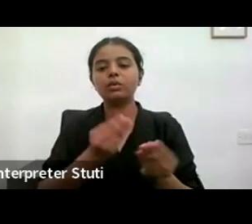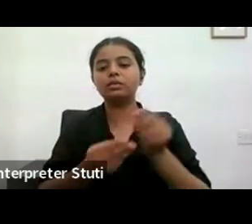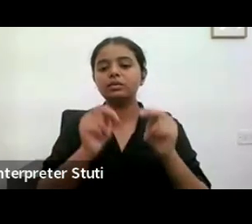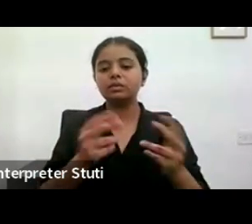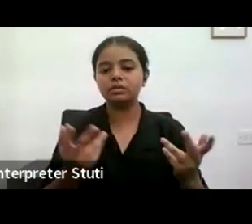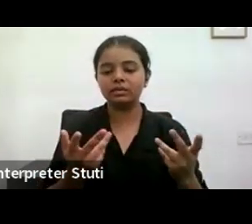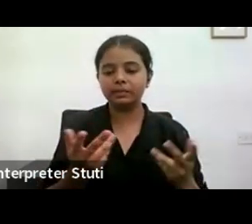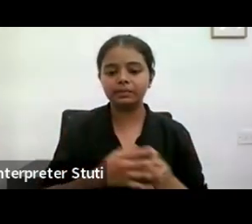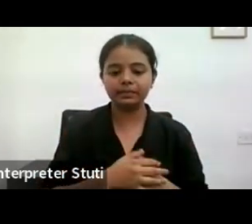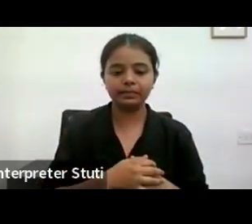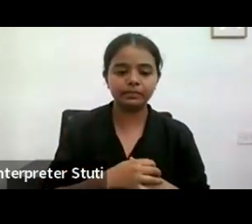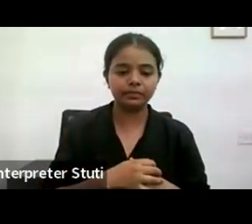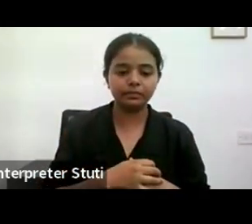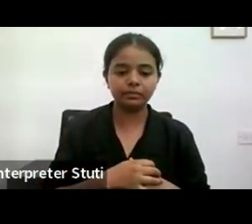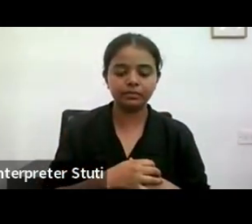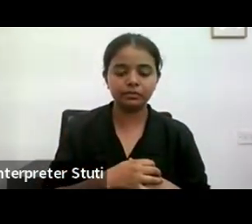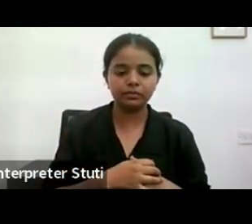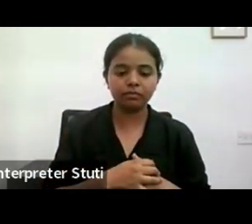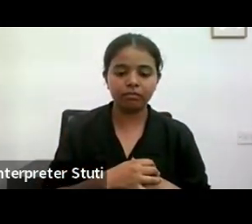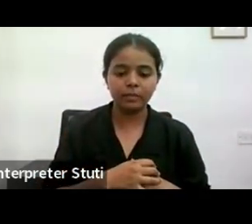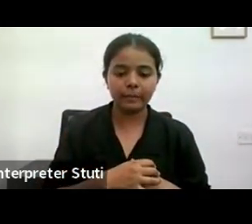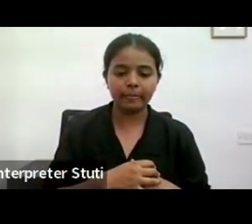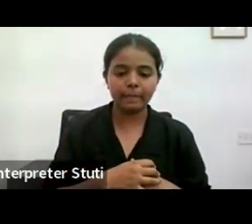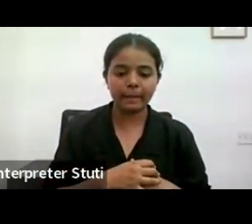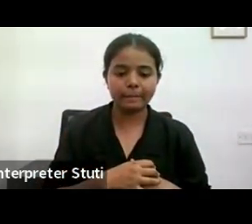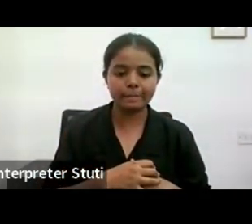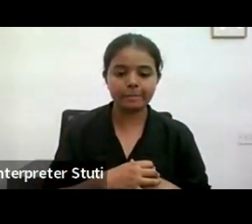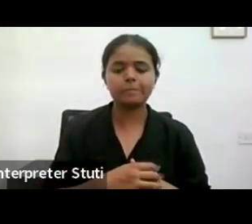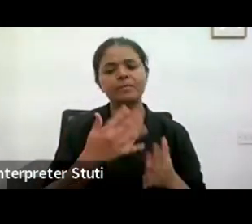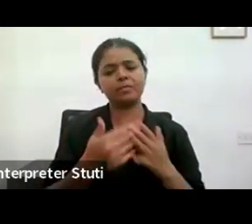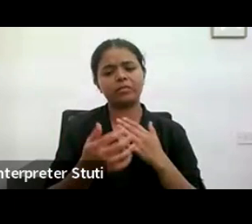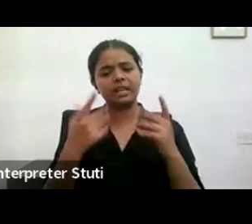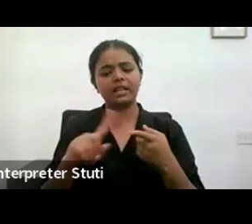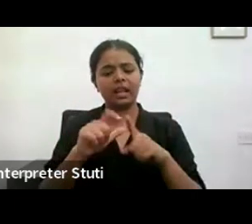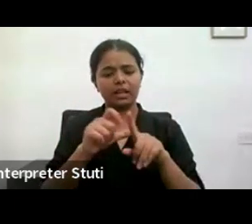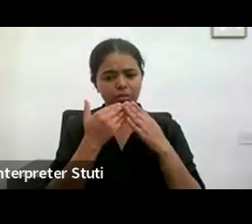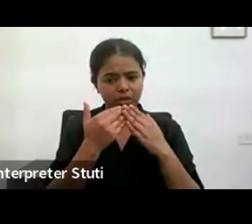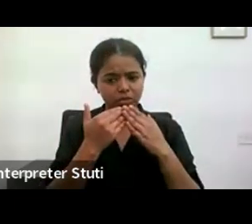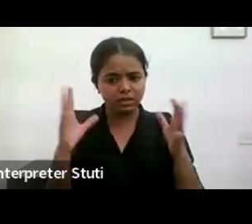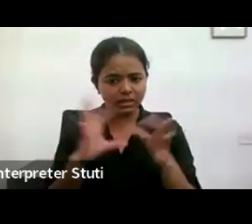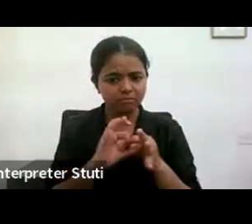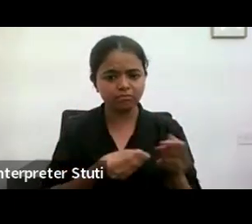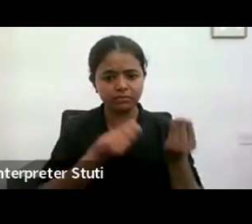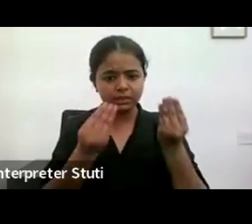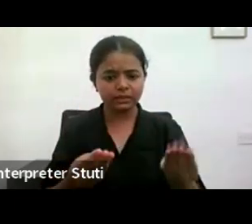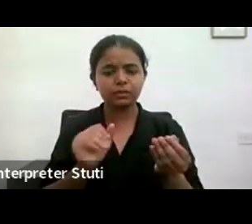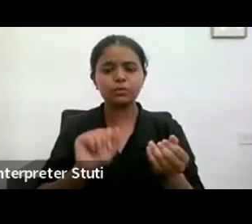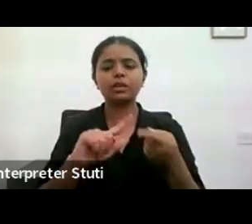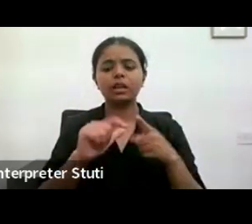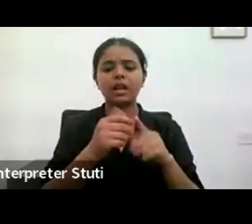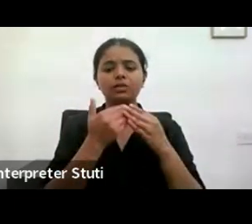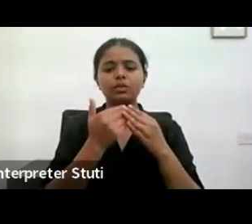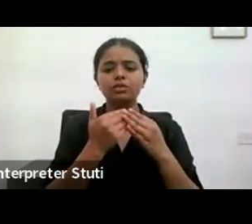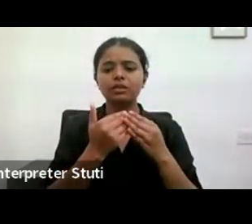not there's something about education that we can do to make education